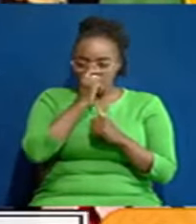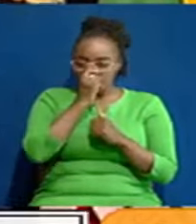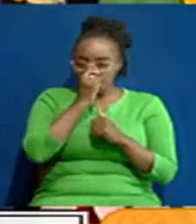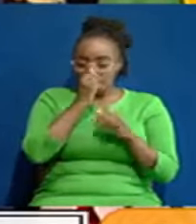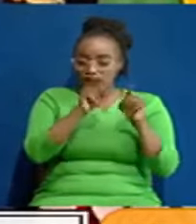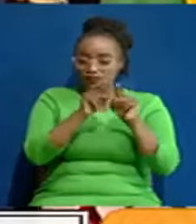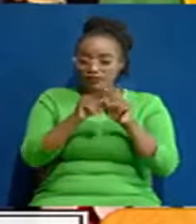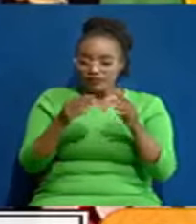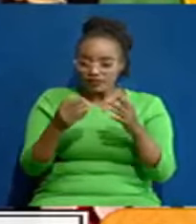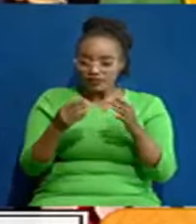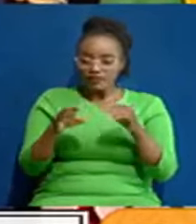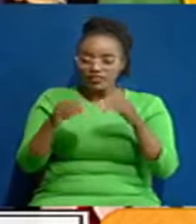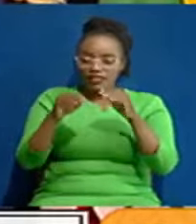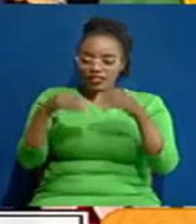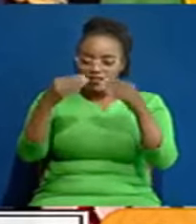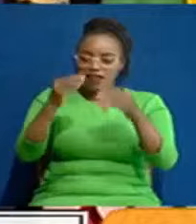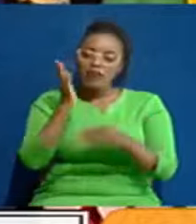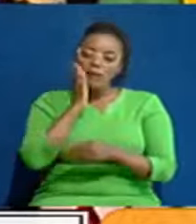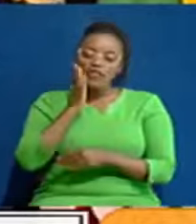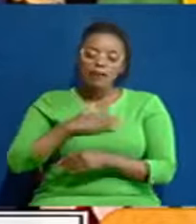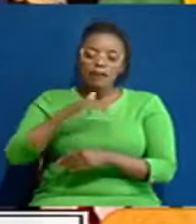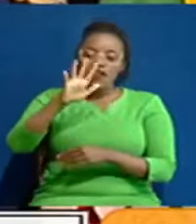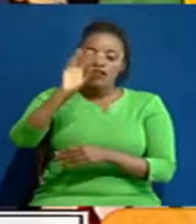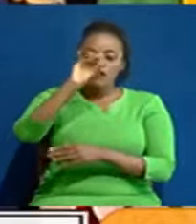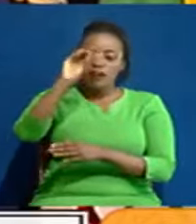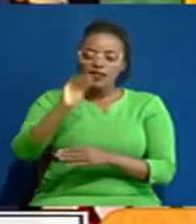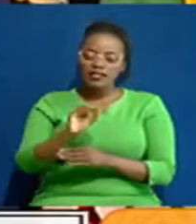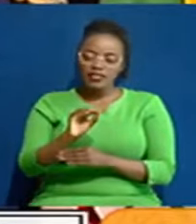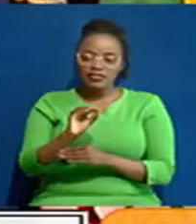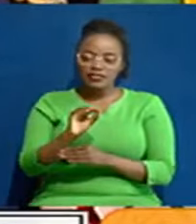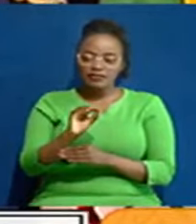He left my mother 5%